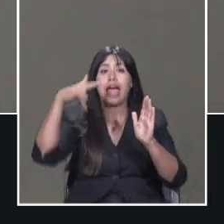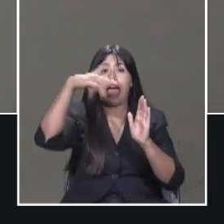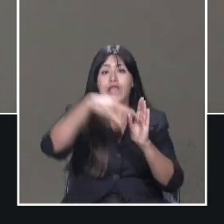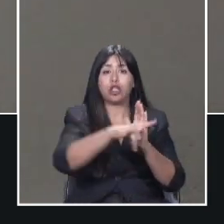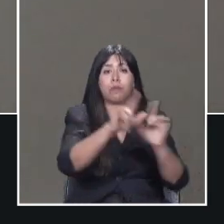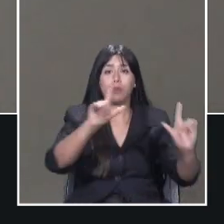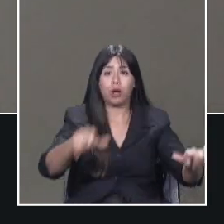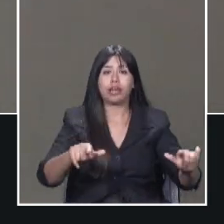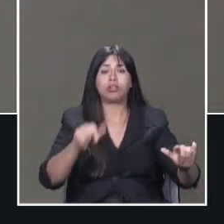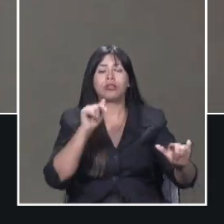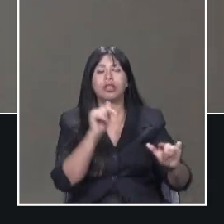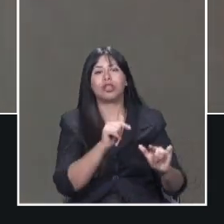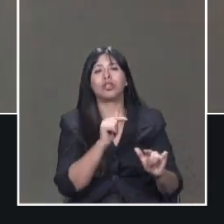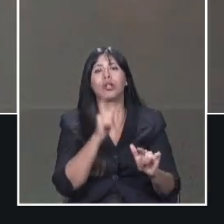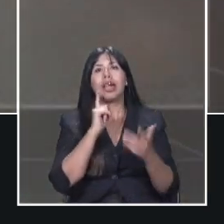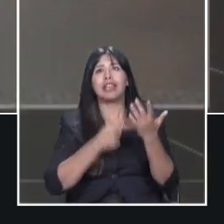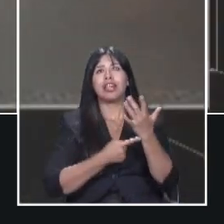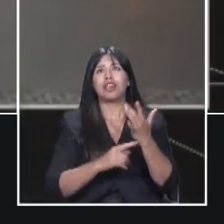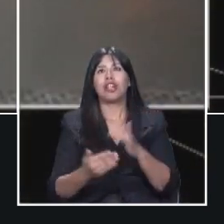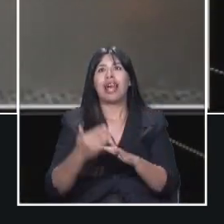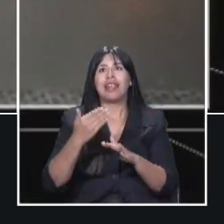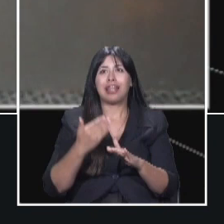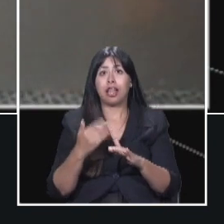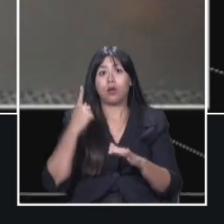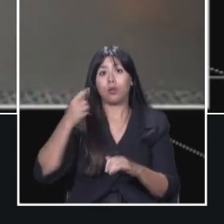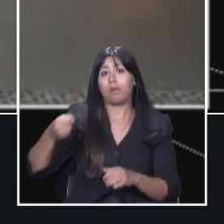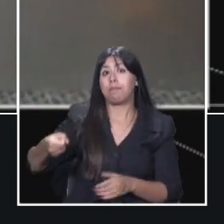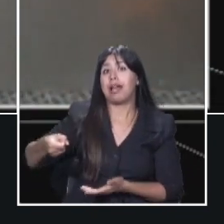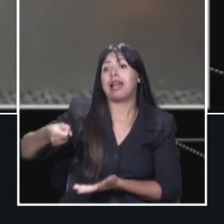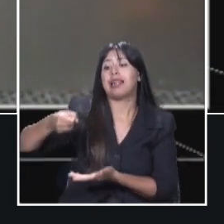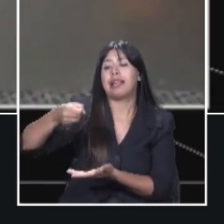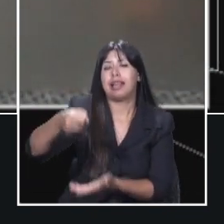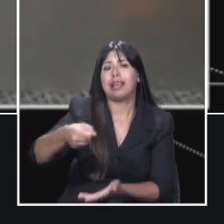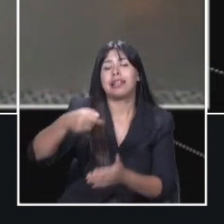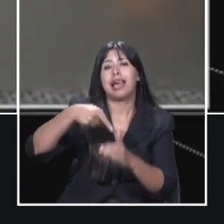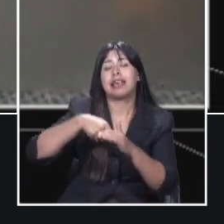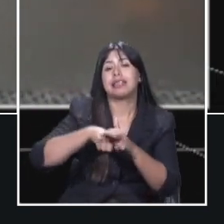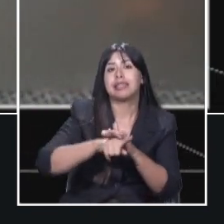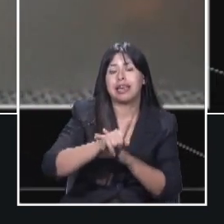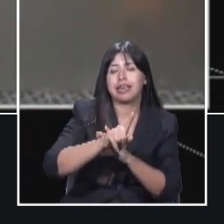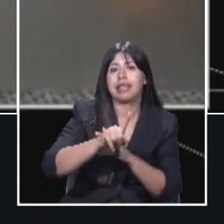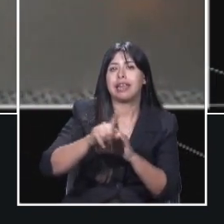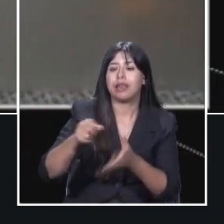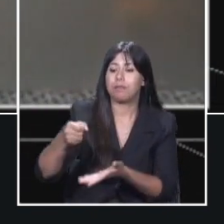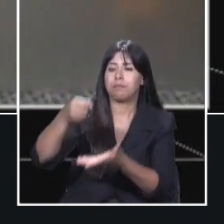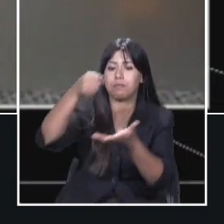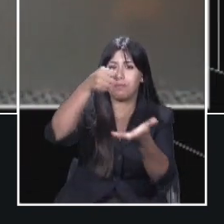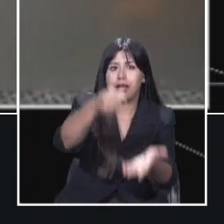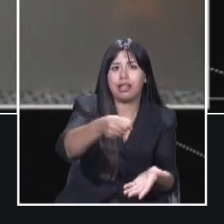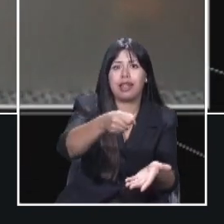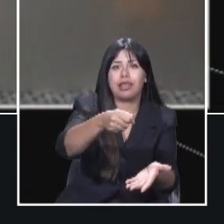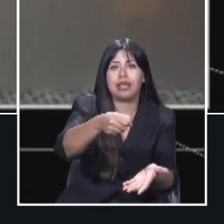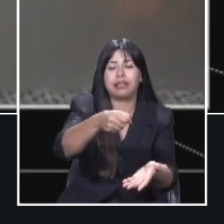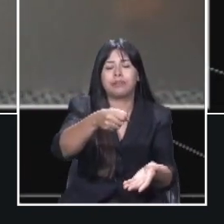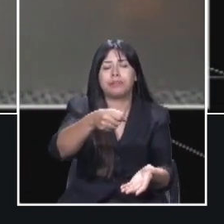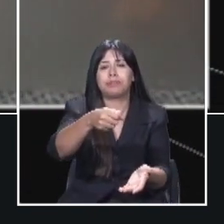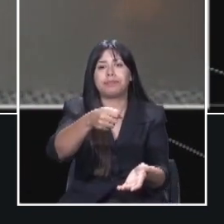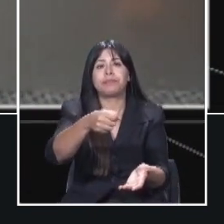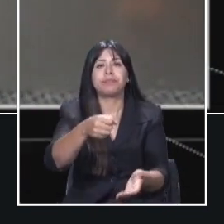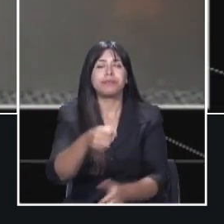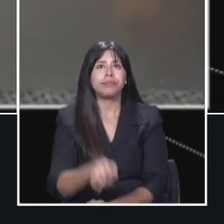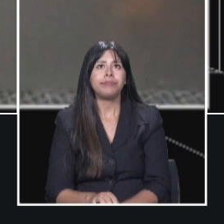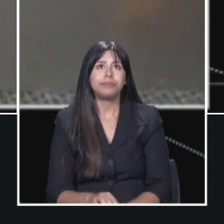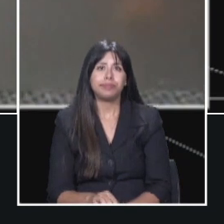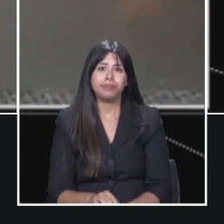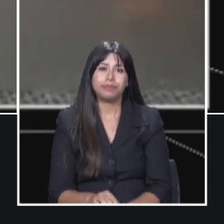airport, and you're checking in, and you put your bag there. And this bag is laced with tiny amounts, very tiny